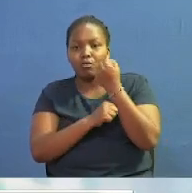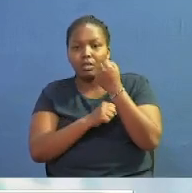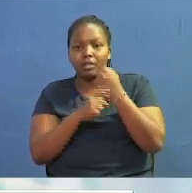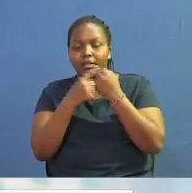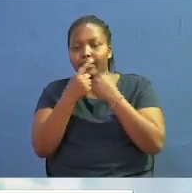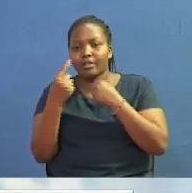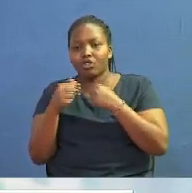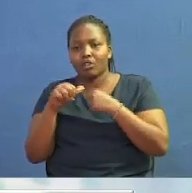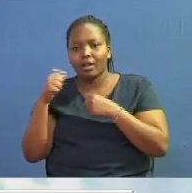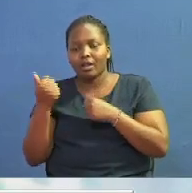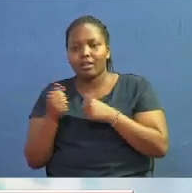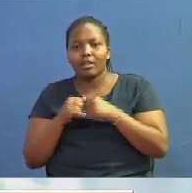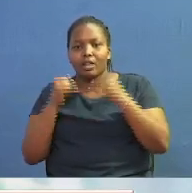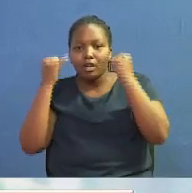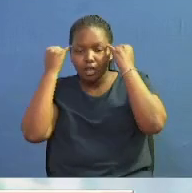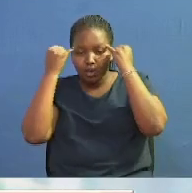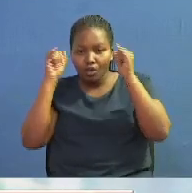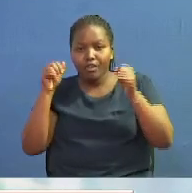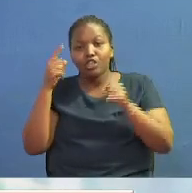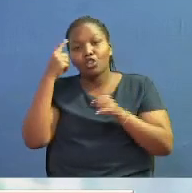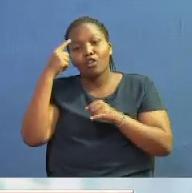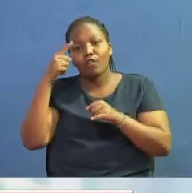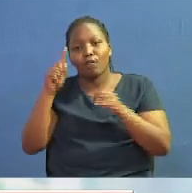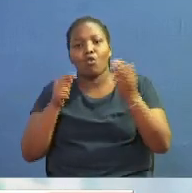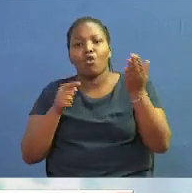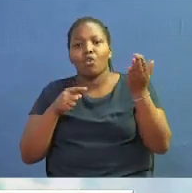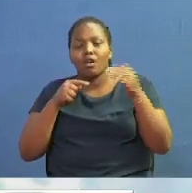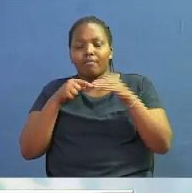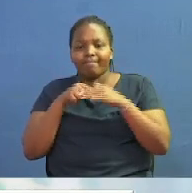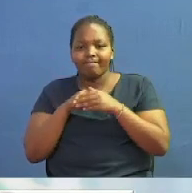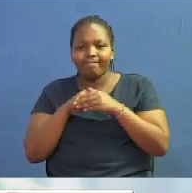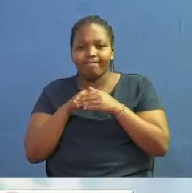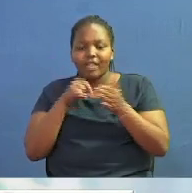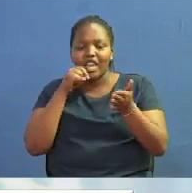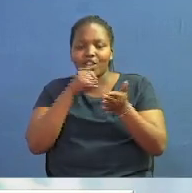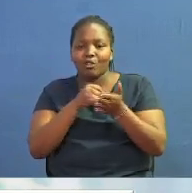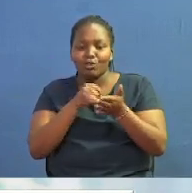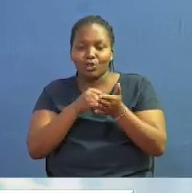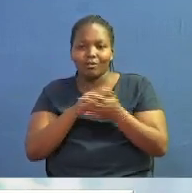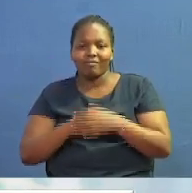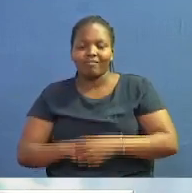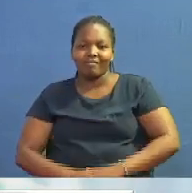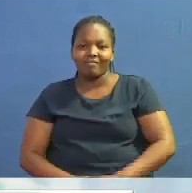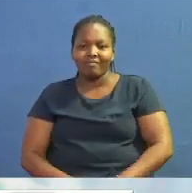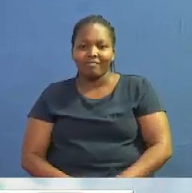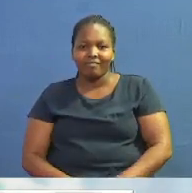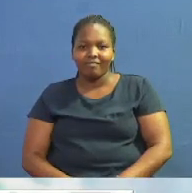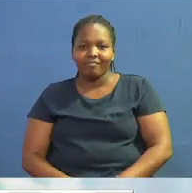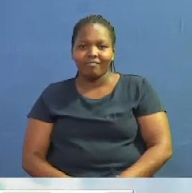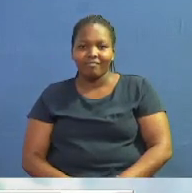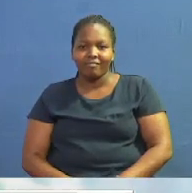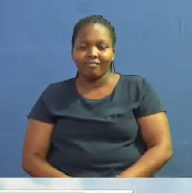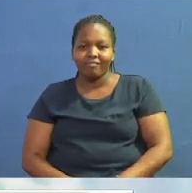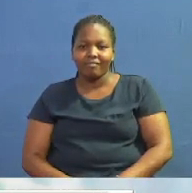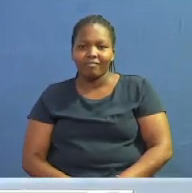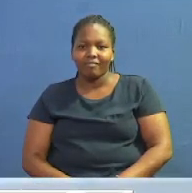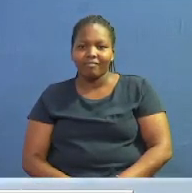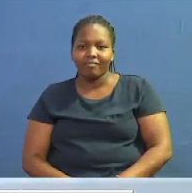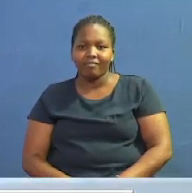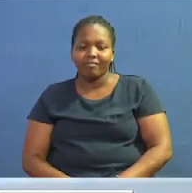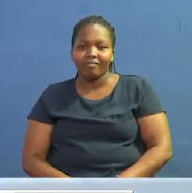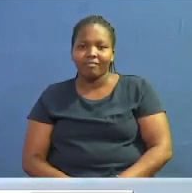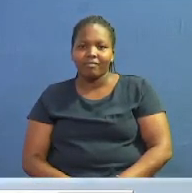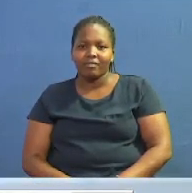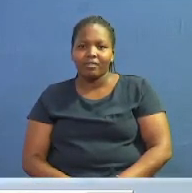innovation for inclusion. And that is a very important part of developments in the disability sector. Right, and now that we have already stated